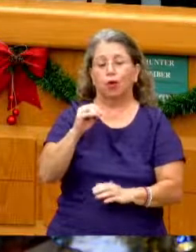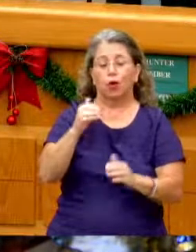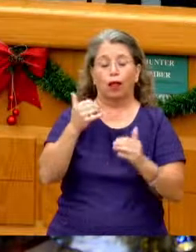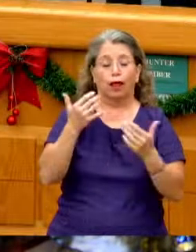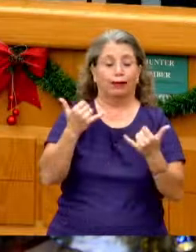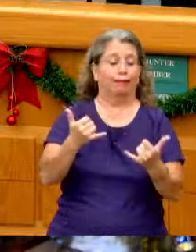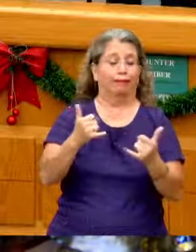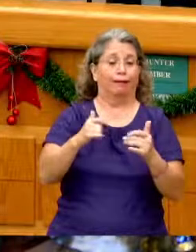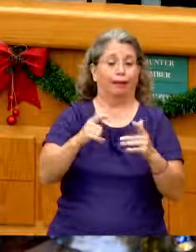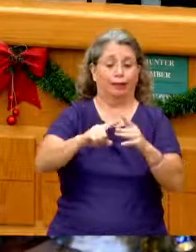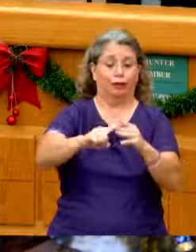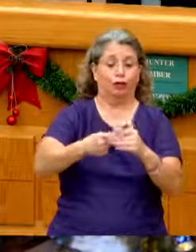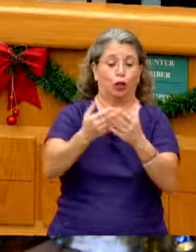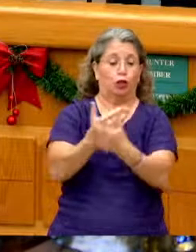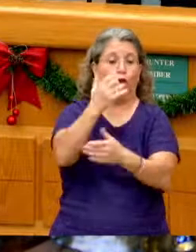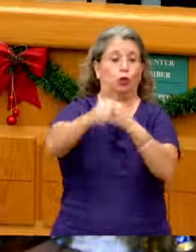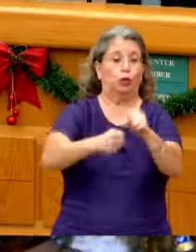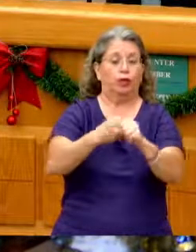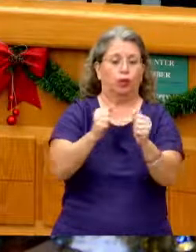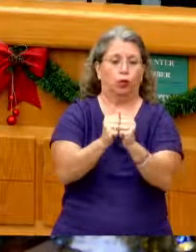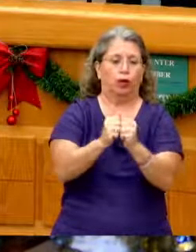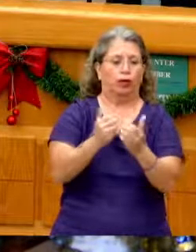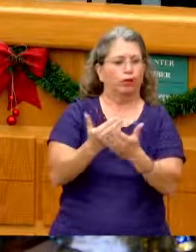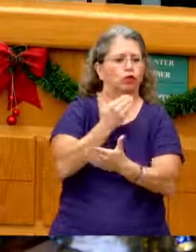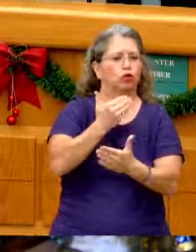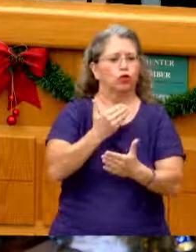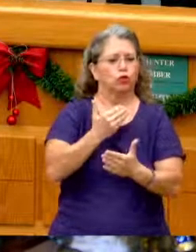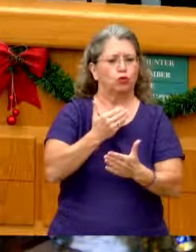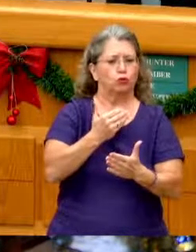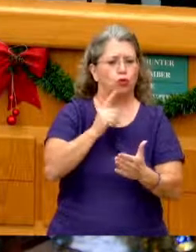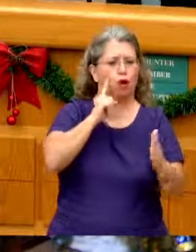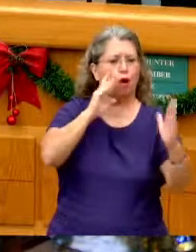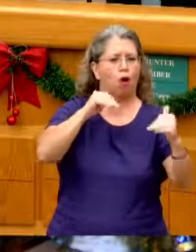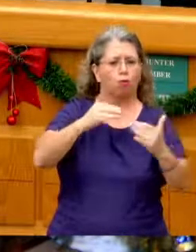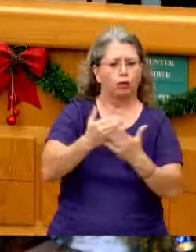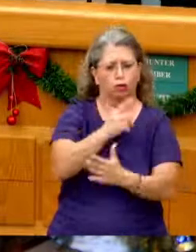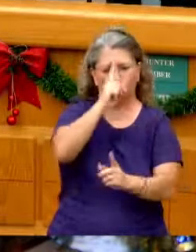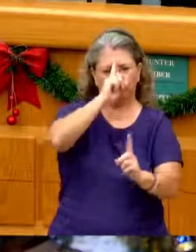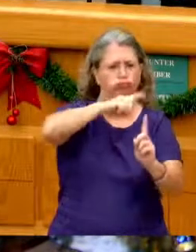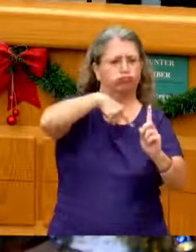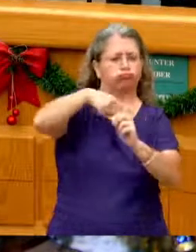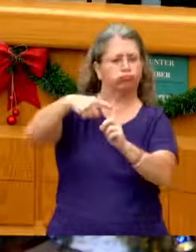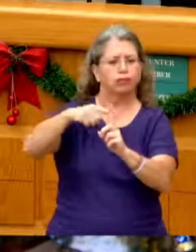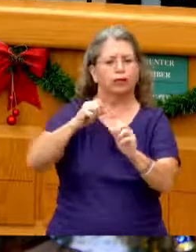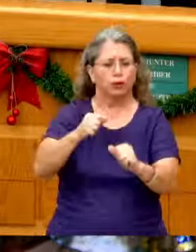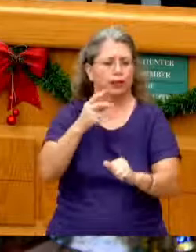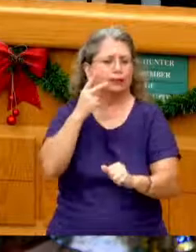year with a renewed optimism that we can see that light at the end of the tunnel.